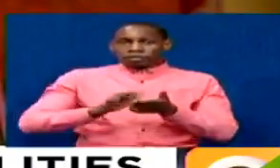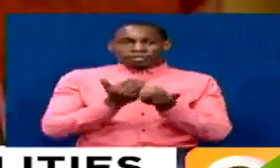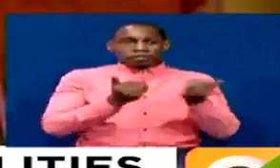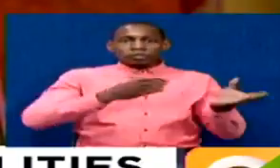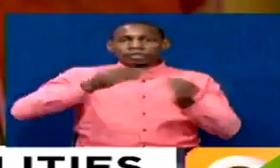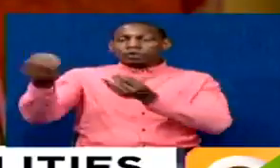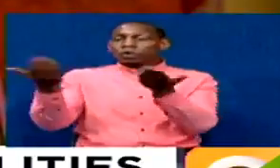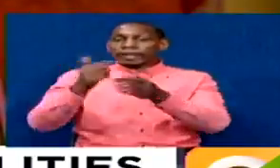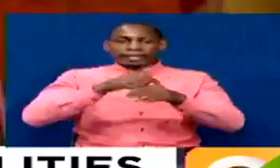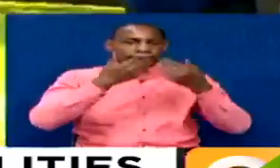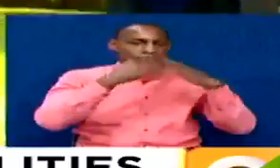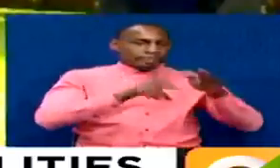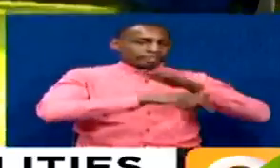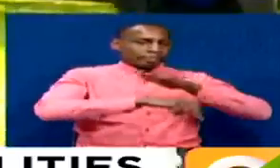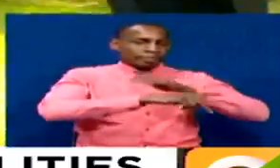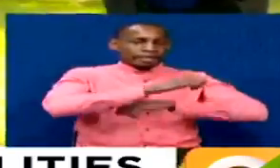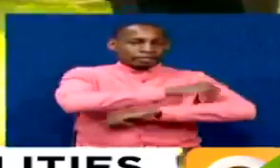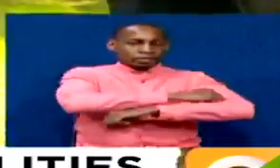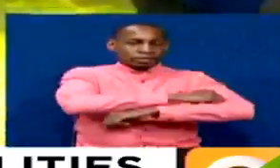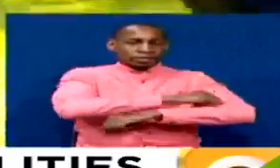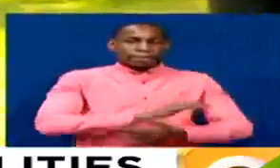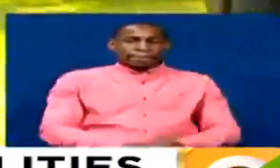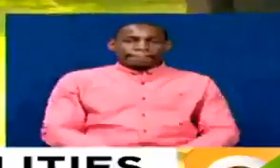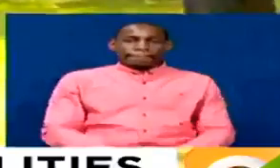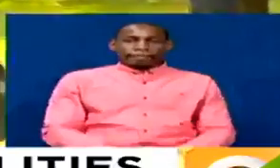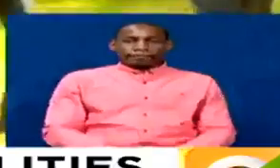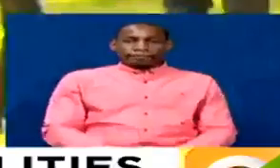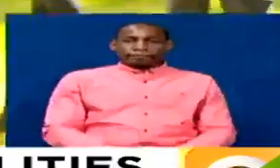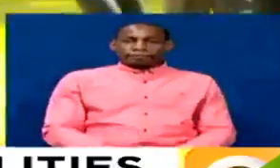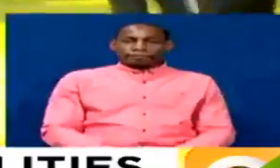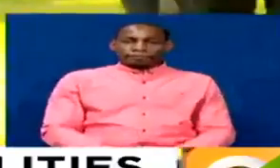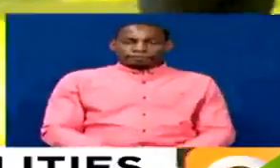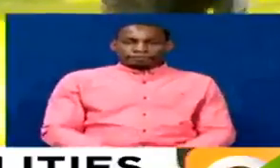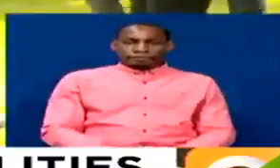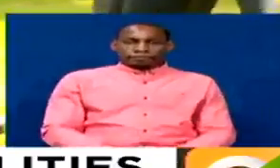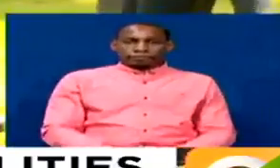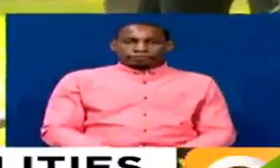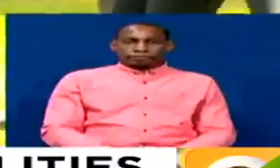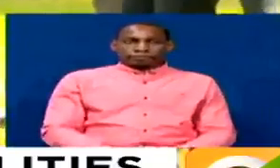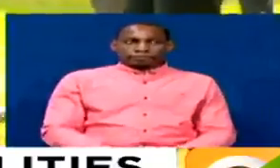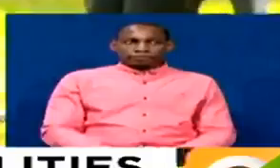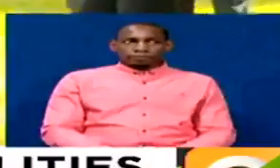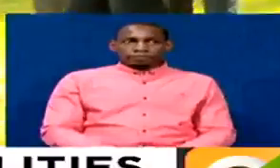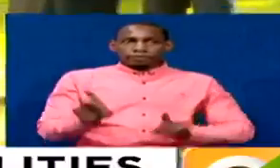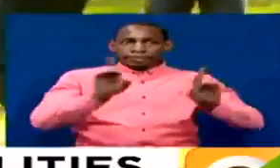go after primary?